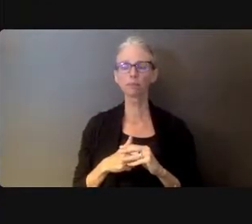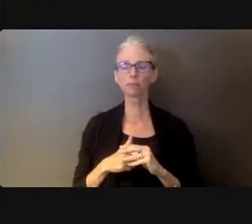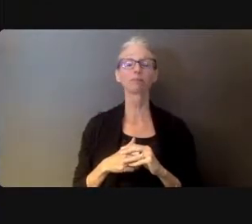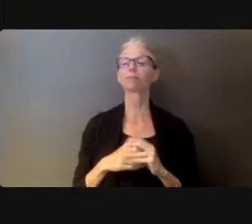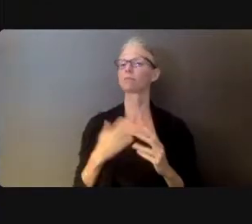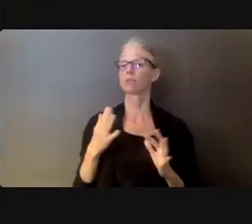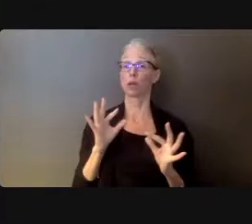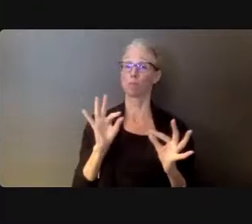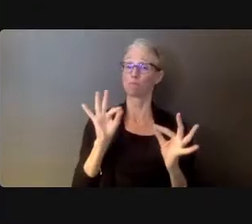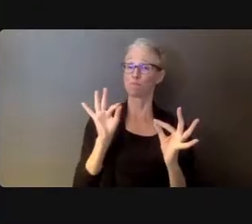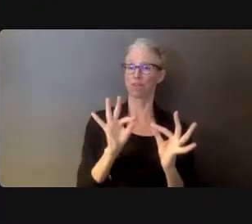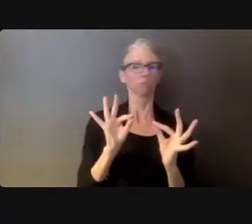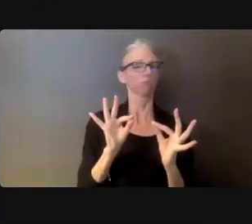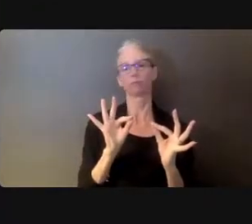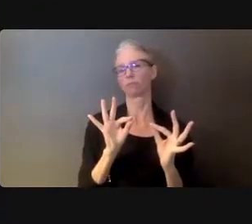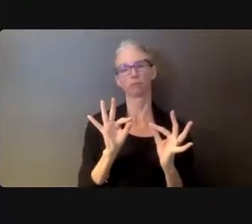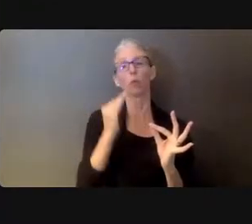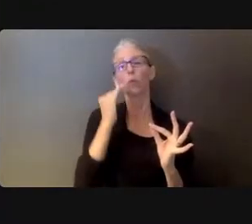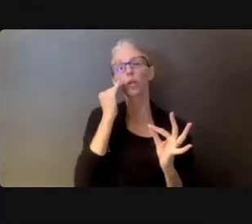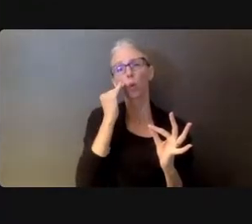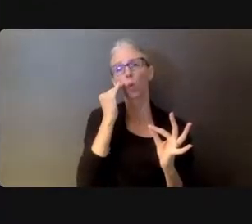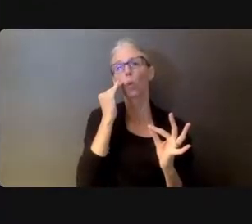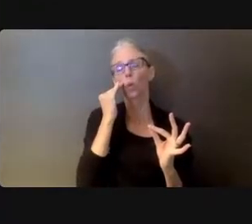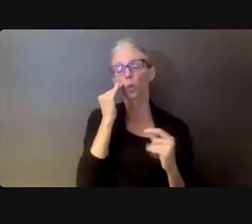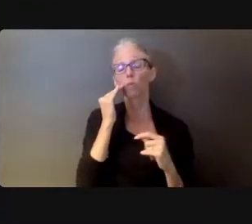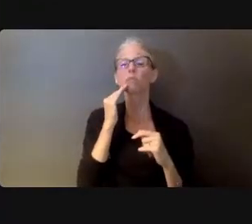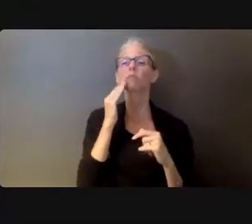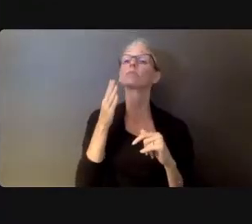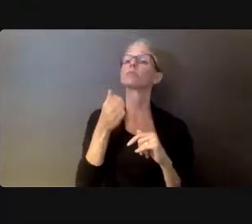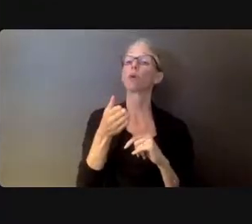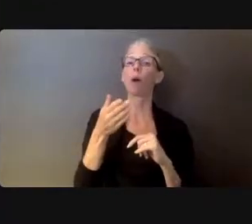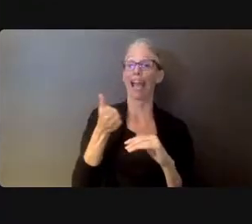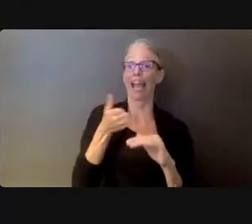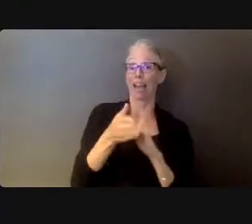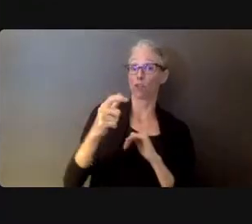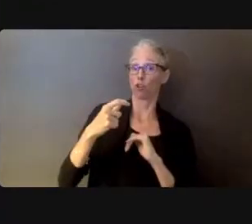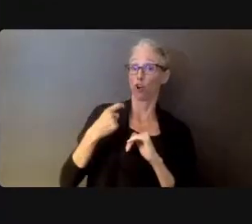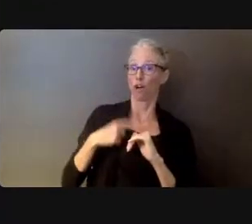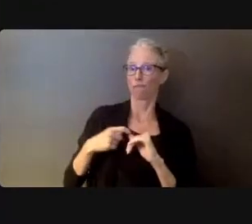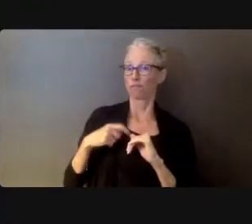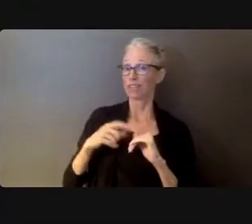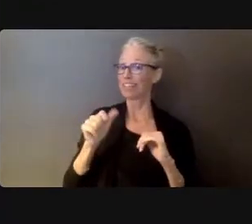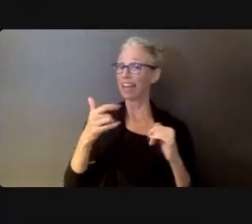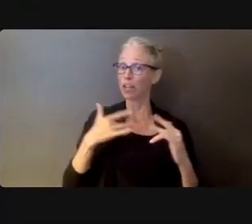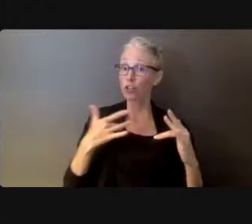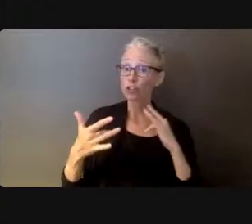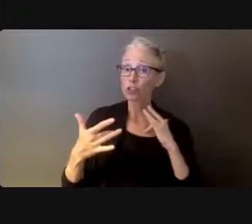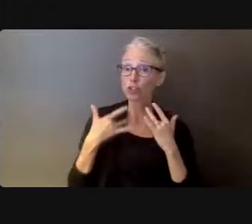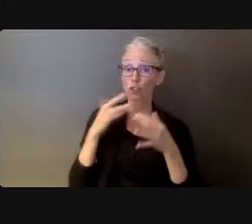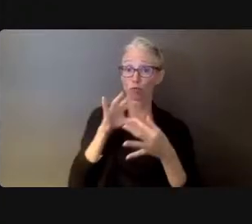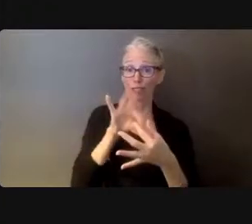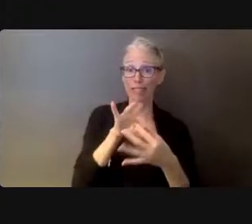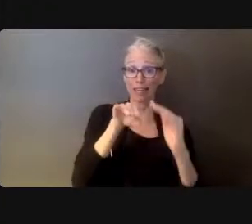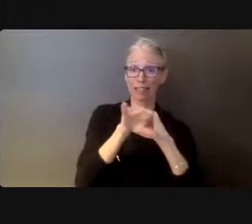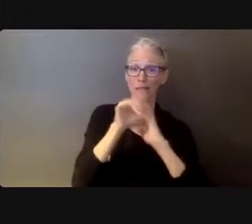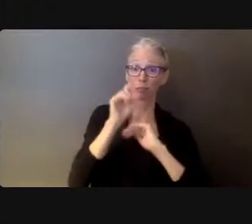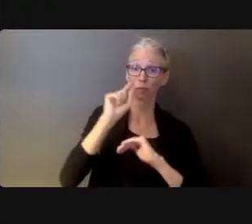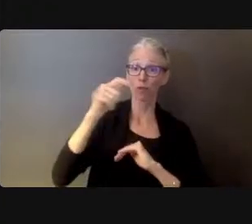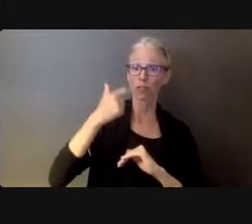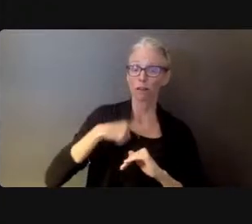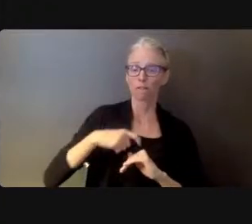perfect, and I'd like to ask you to share any concerns you have with us, and we'll do our best to address your concerns as soon as we